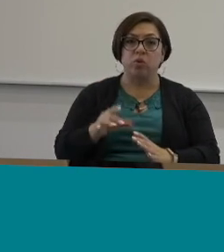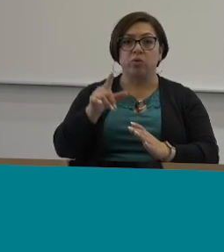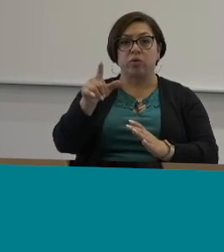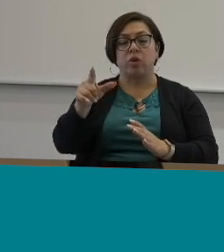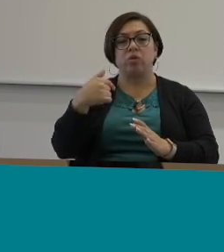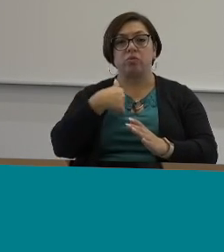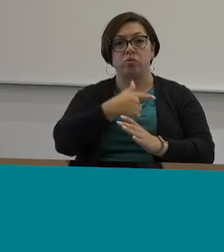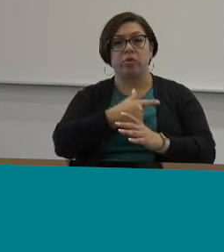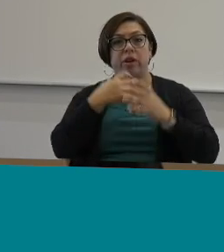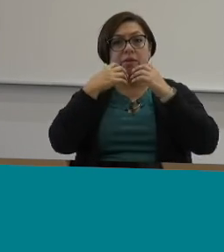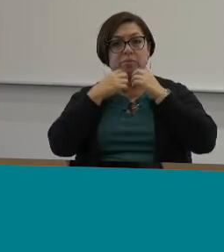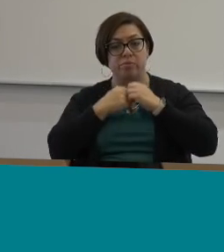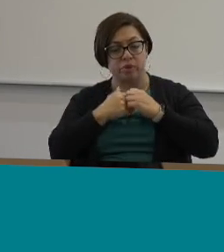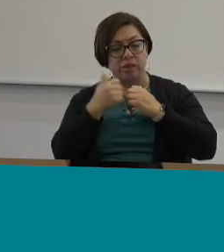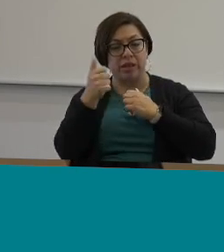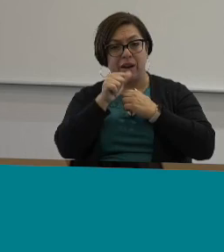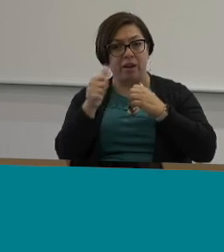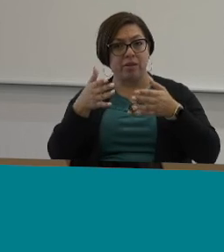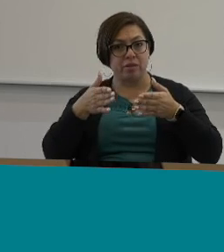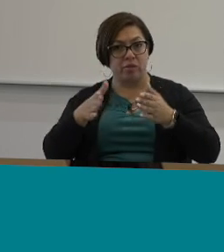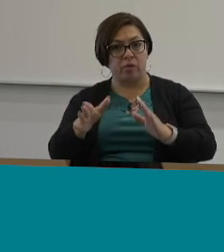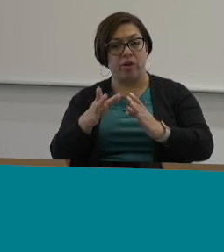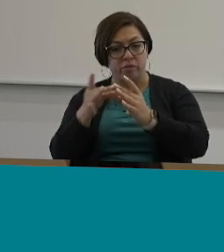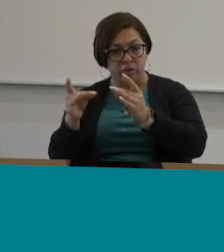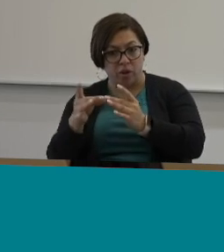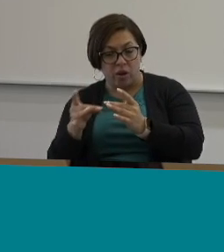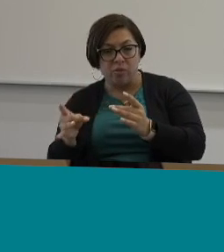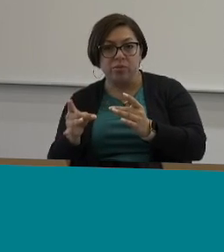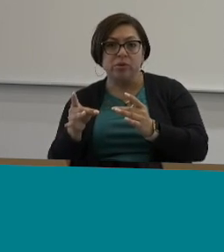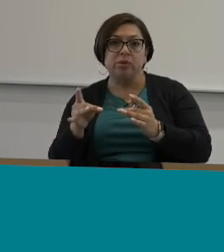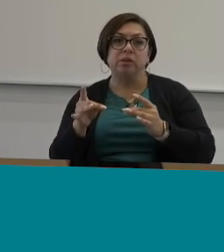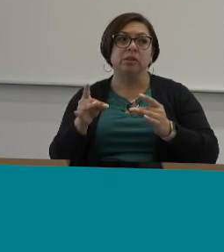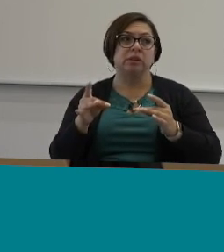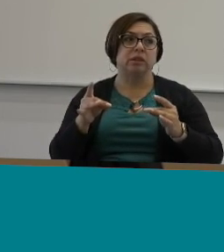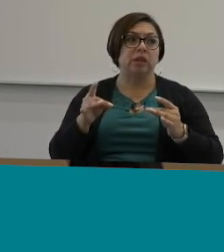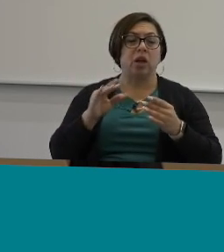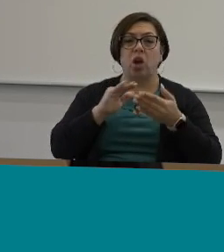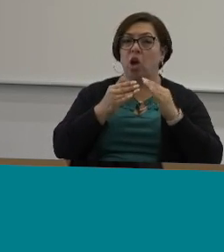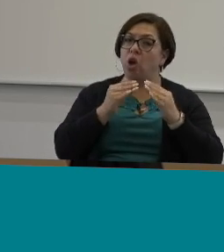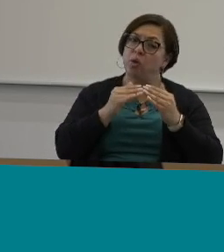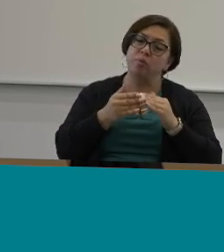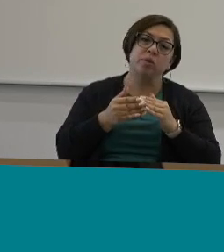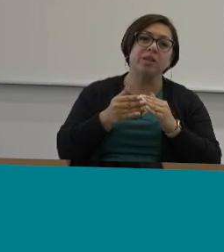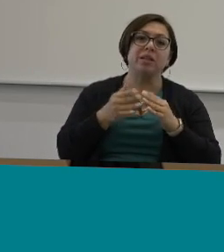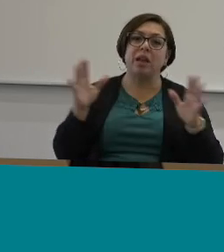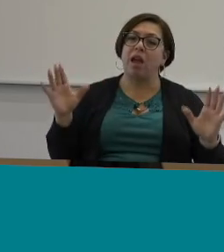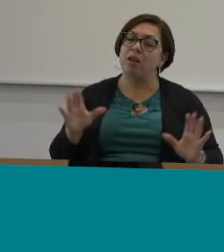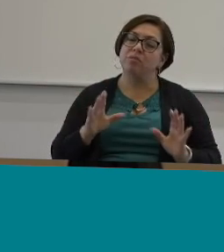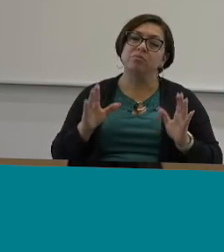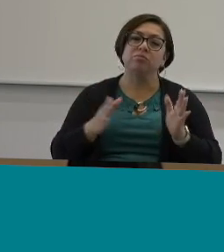And I know that the committee is also very eager to receive public comment and appreciates any input the public